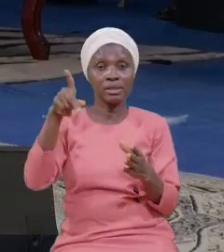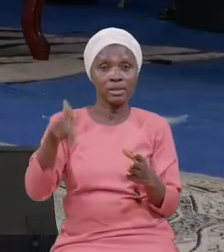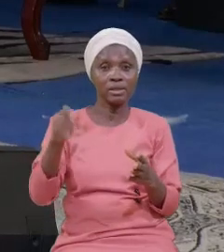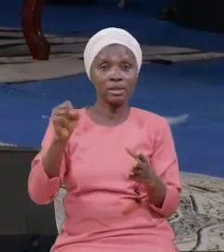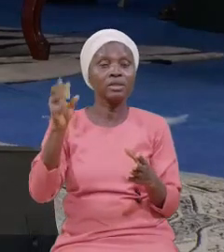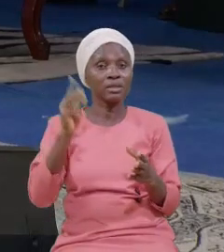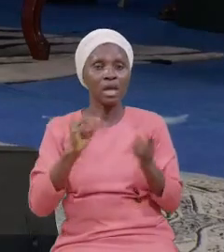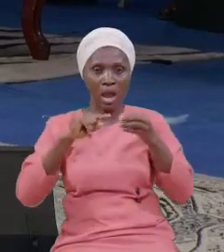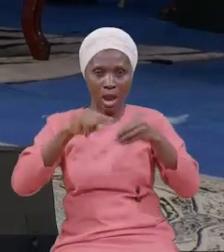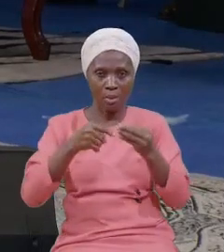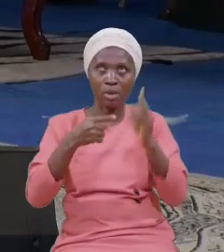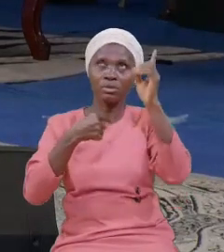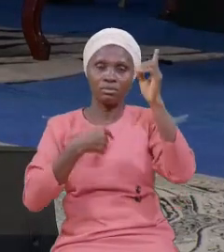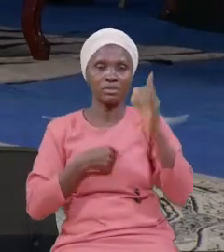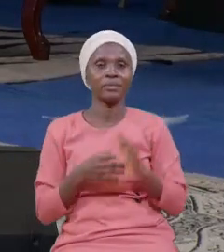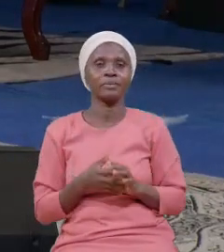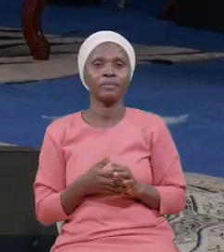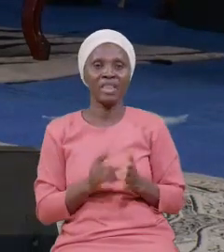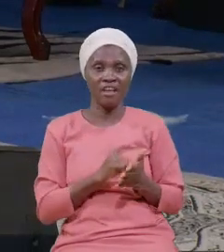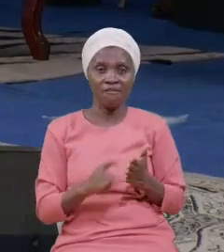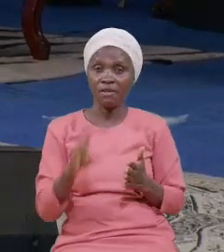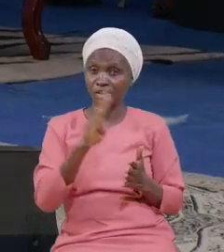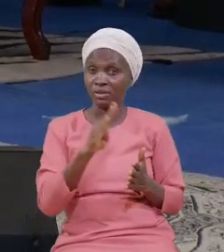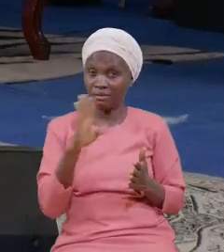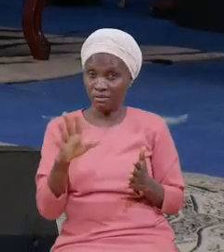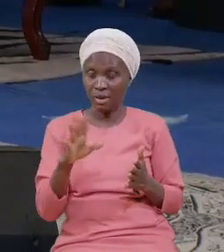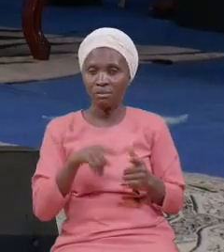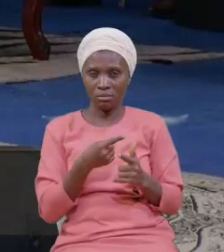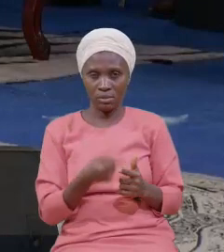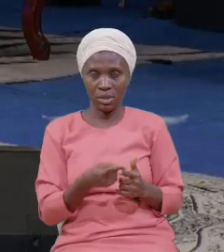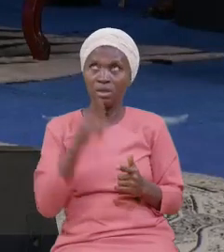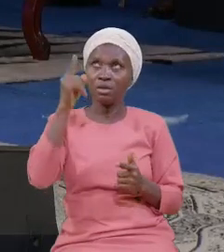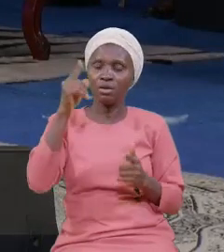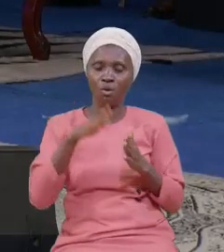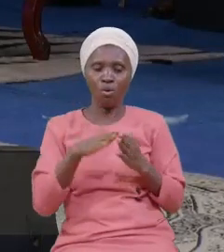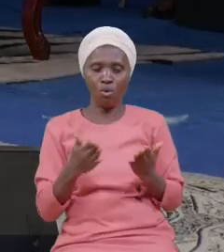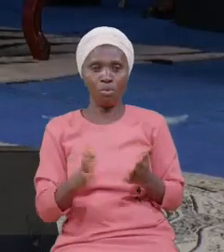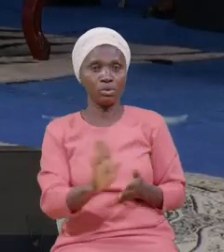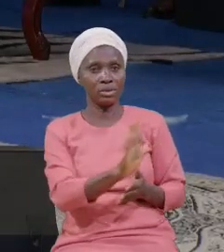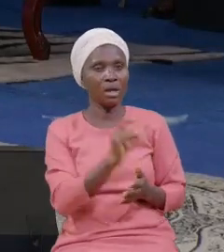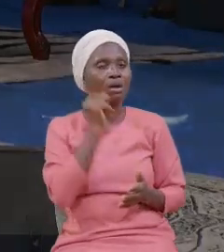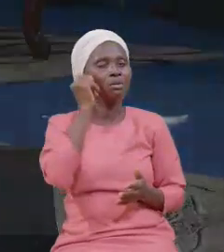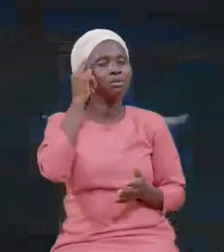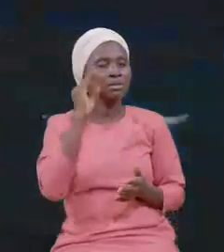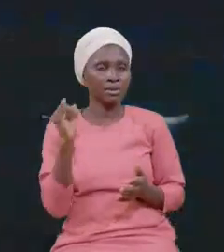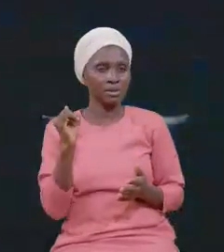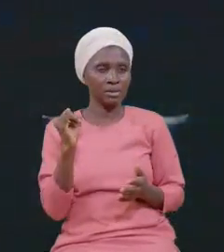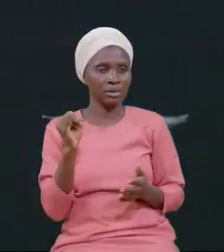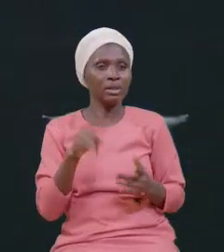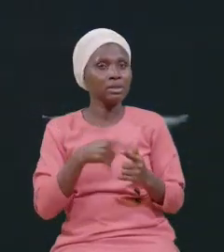Verse 45, then opened he their understanding.